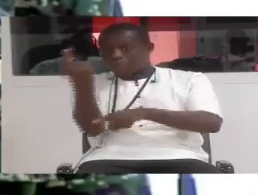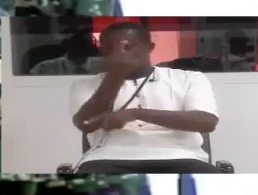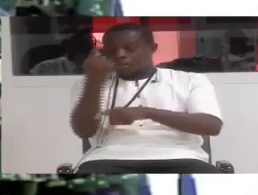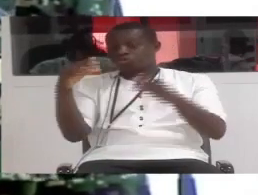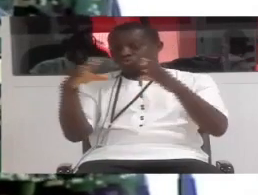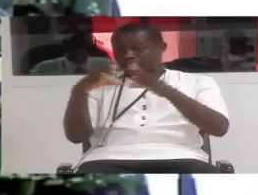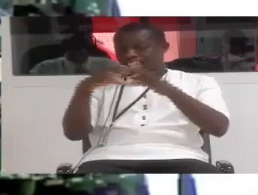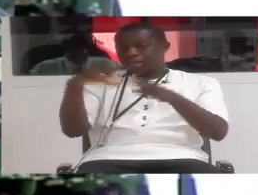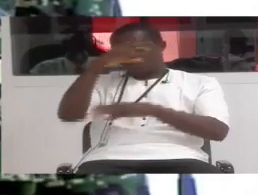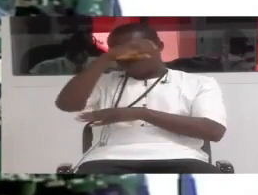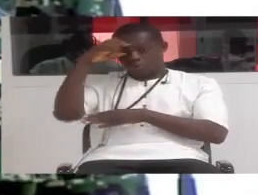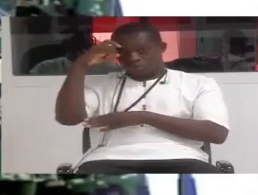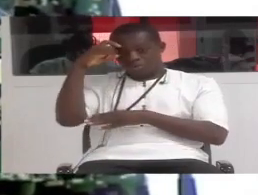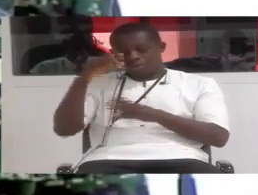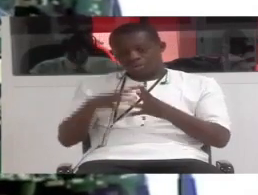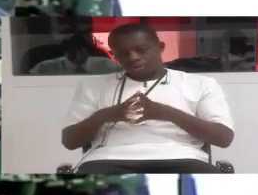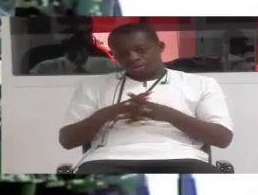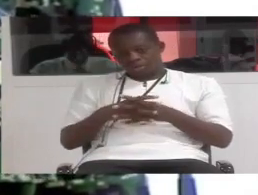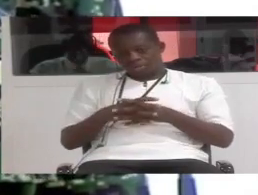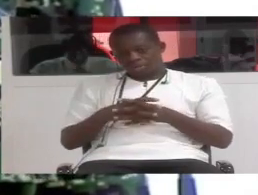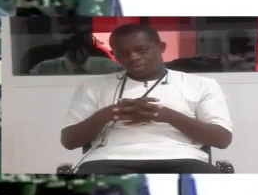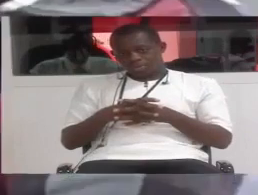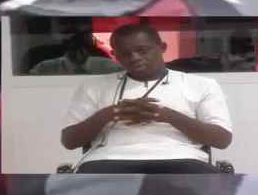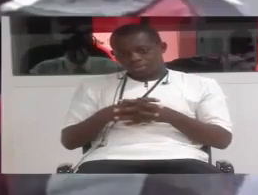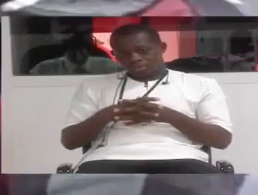that was the only operation that they were a part of.